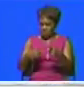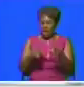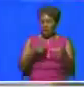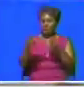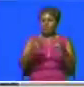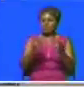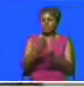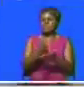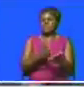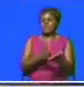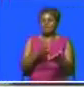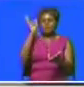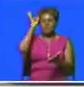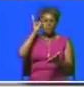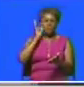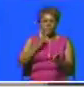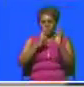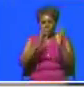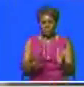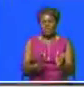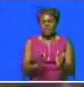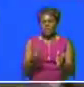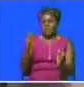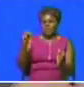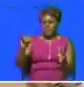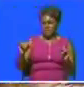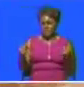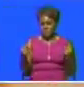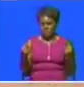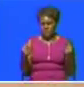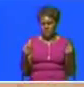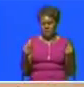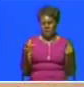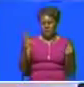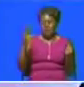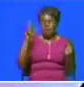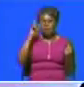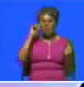sector. Francis Mtalaki, KTN News, Mombasa.